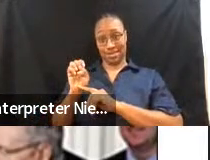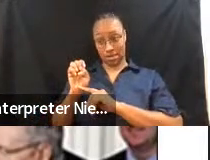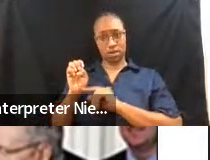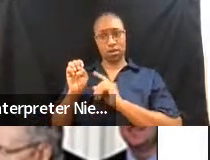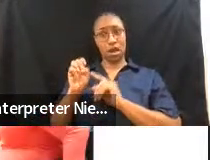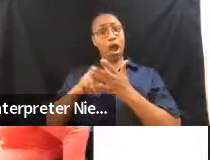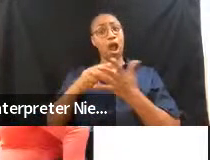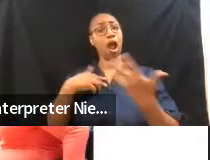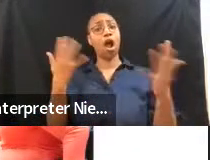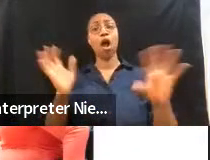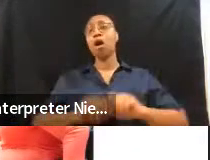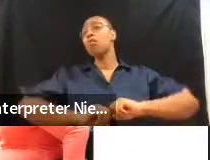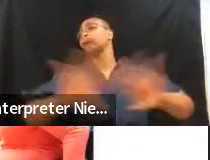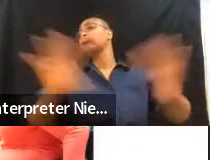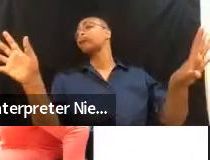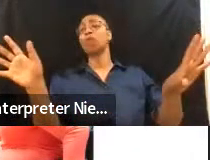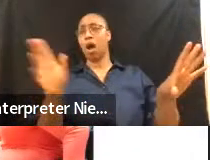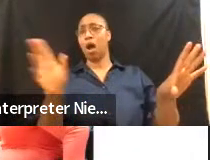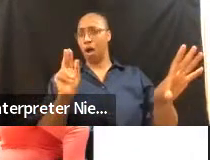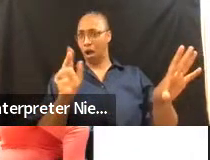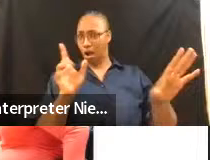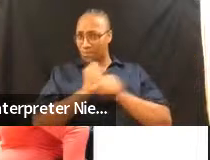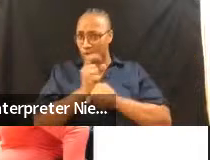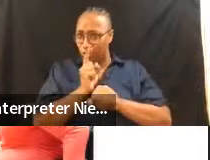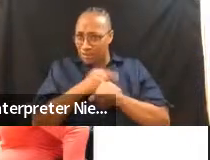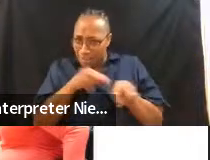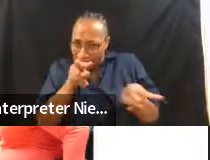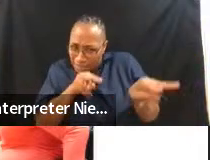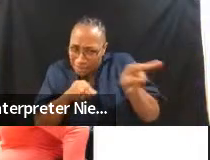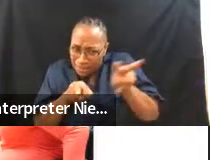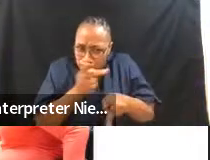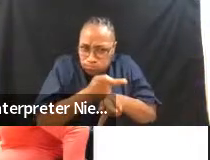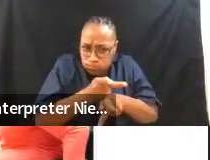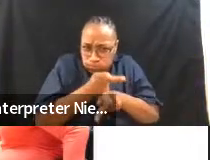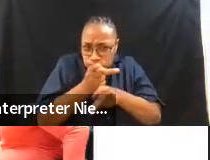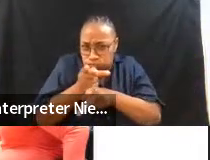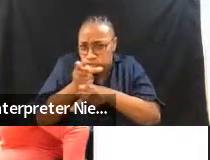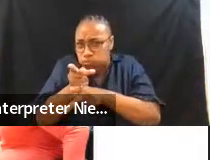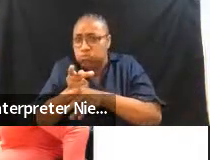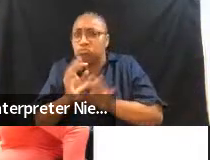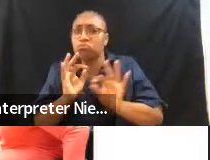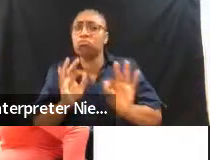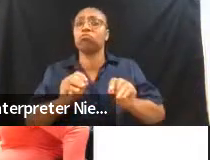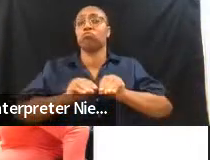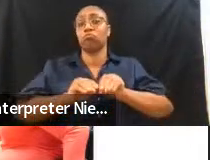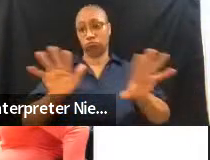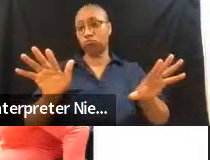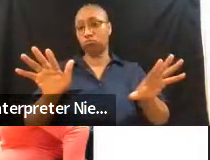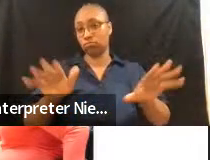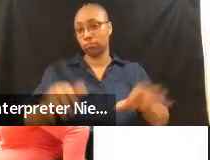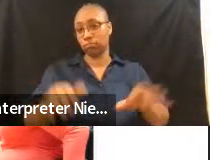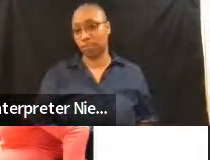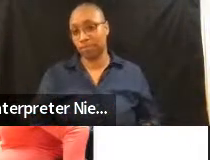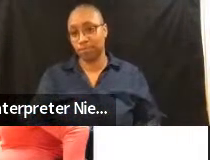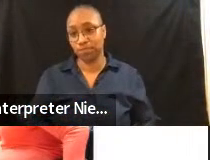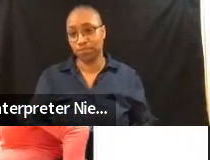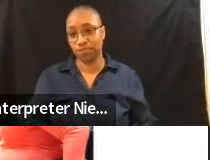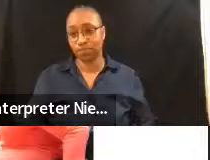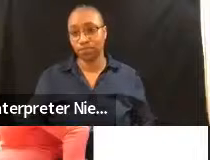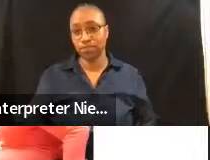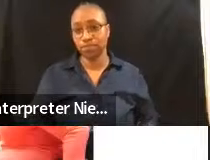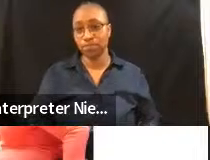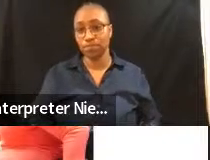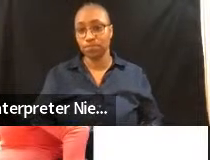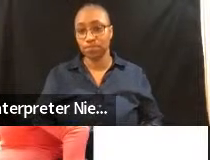Okay, so let's move on to the next slide, slide number 6. So examples of diagnostic